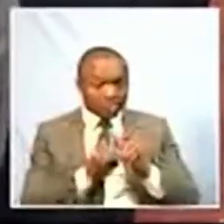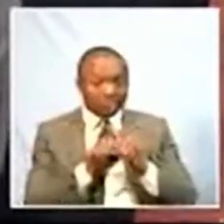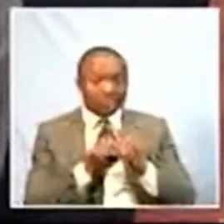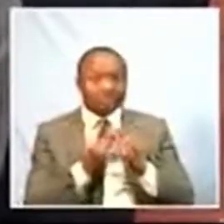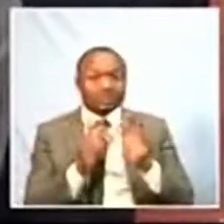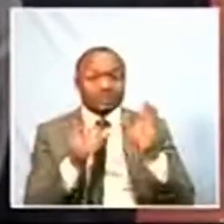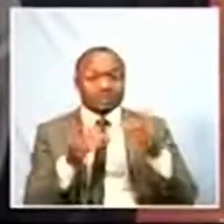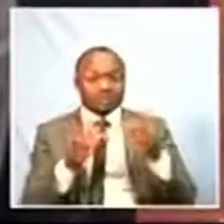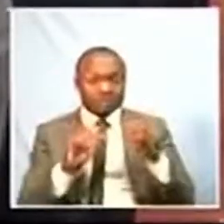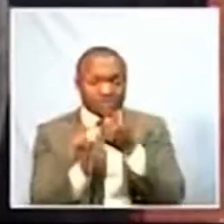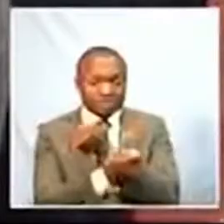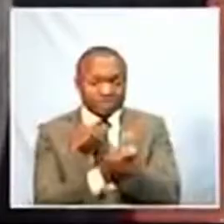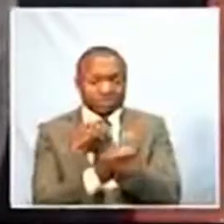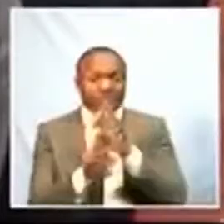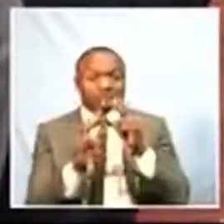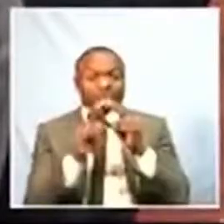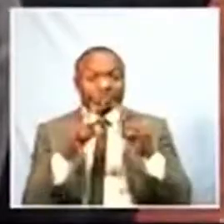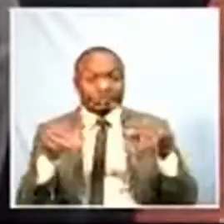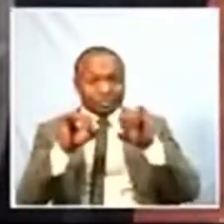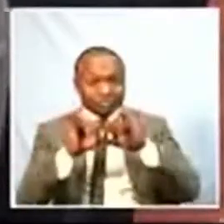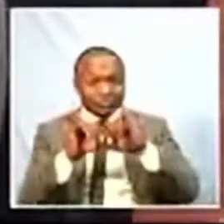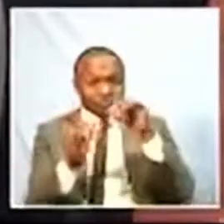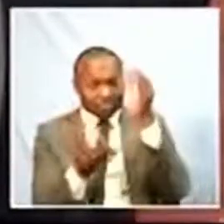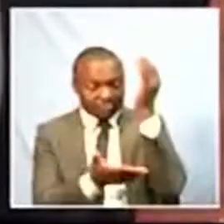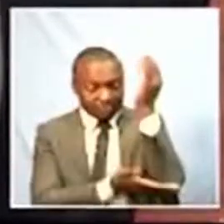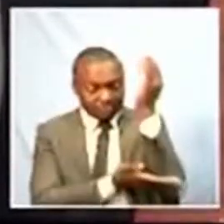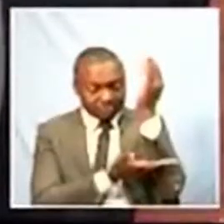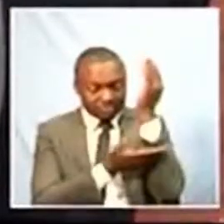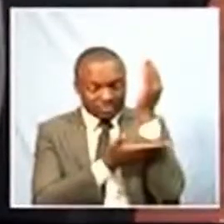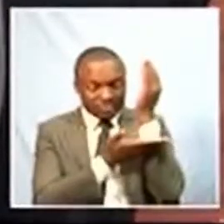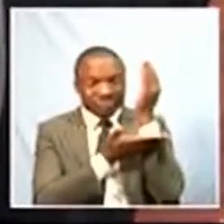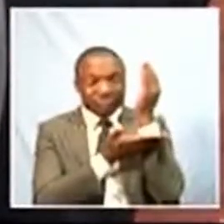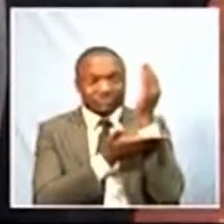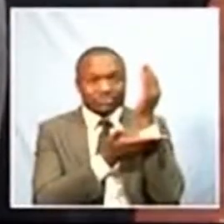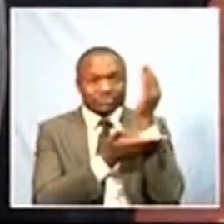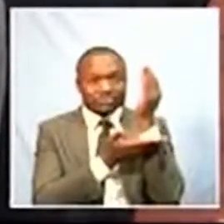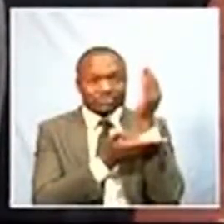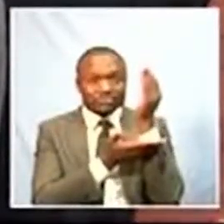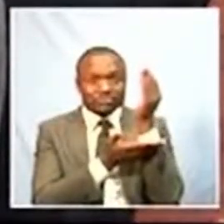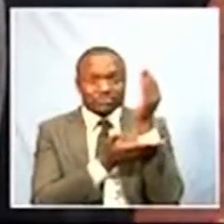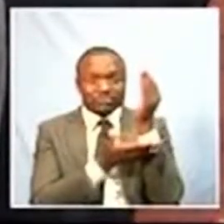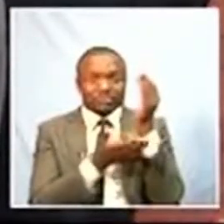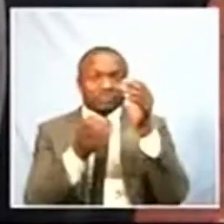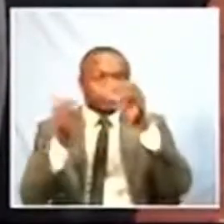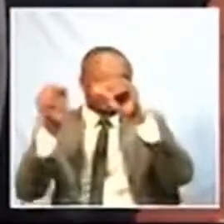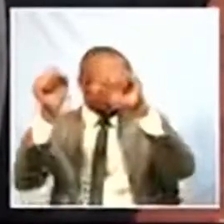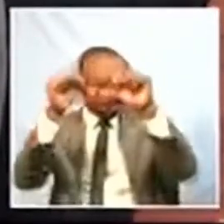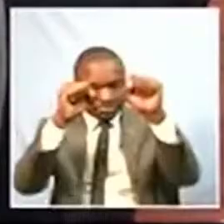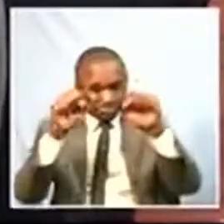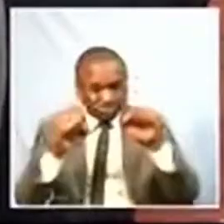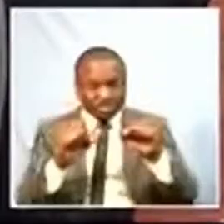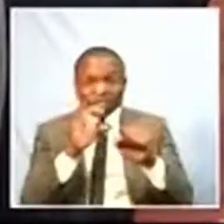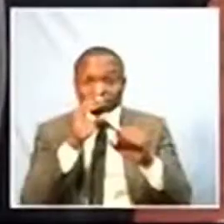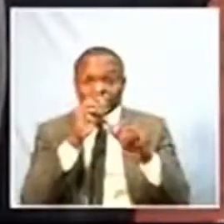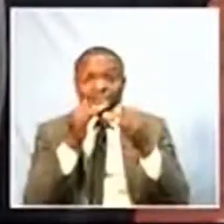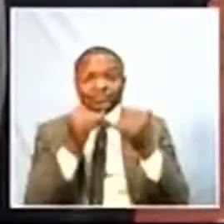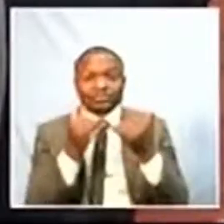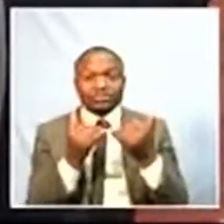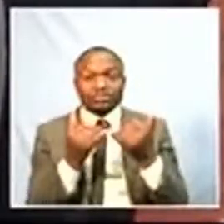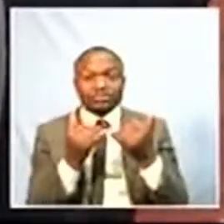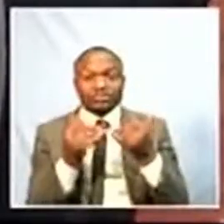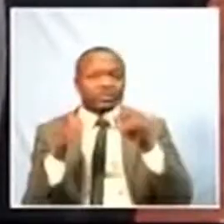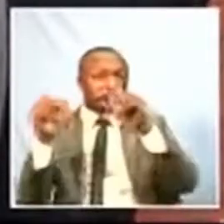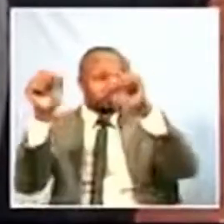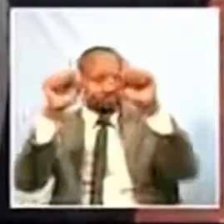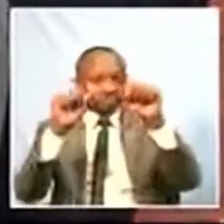these changes were necessary to actually improve the status of the structure. And as we are speaking, the structure has been